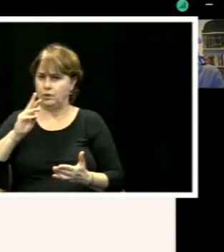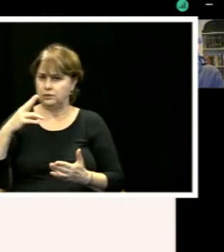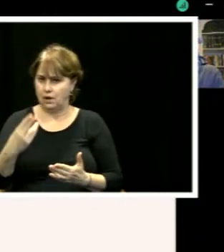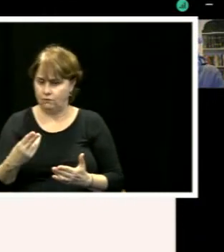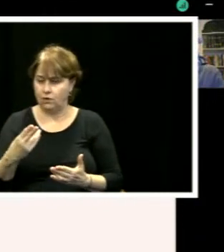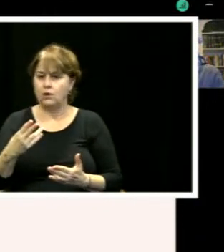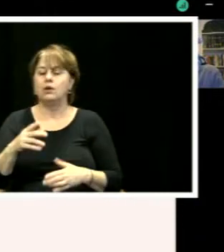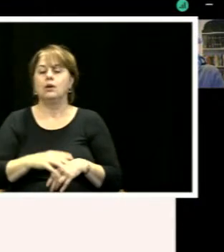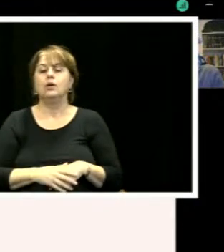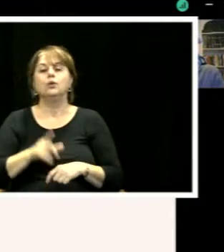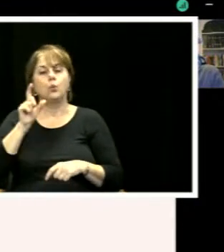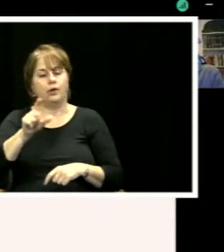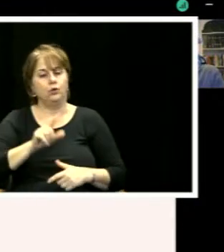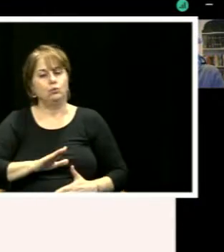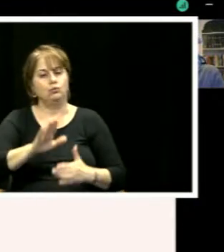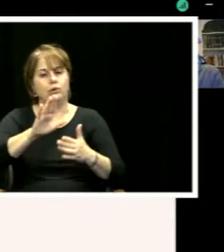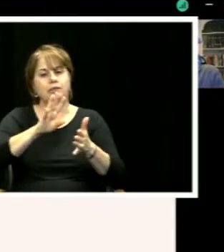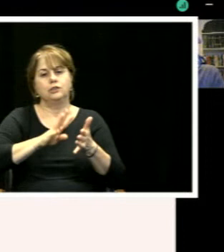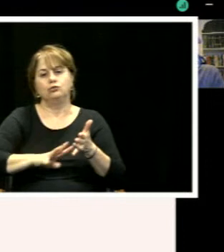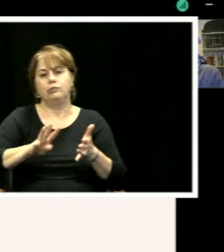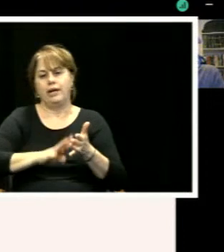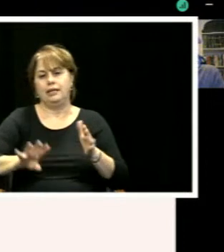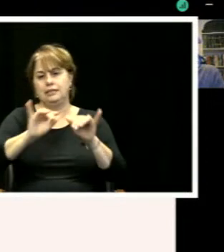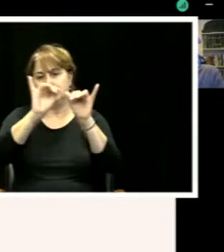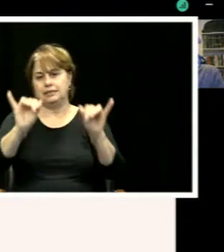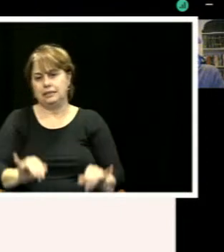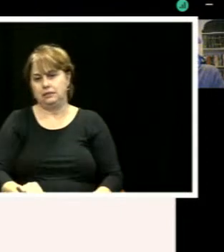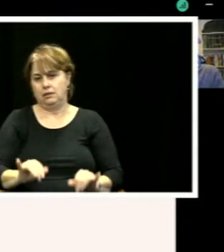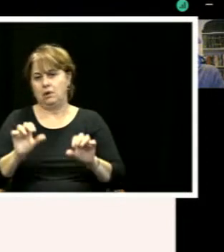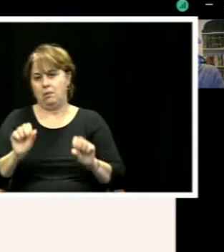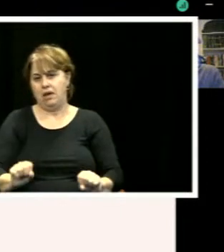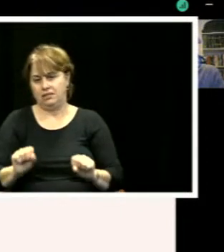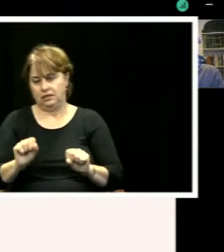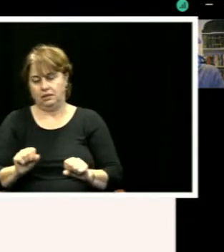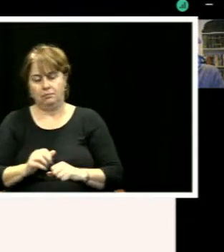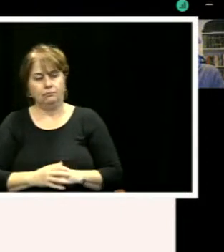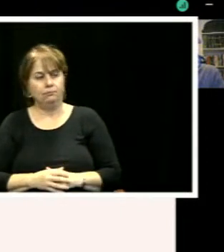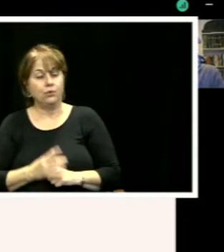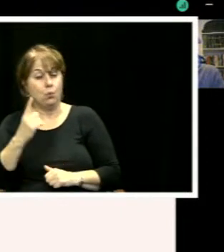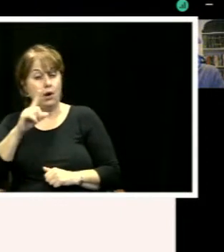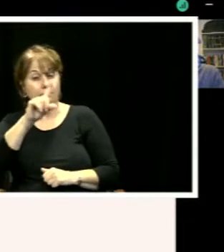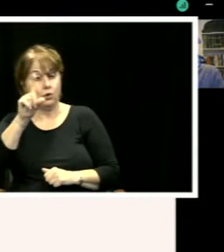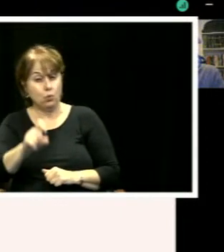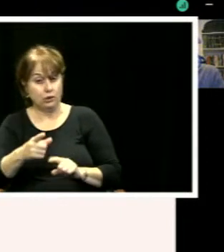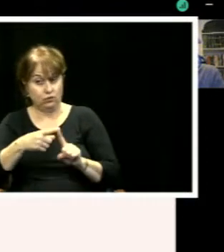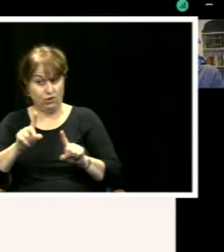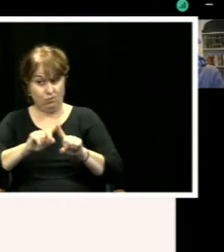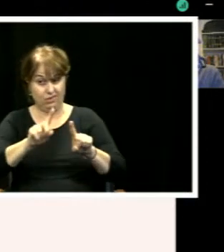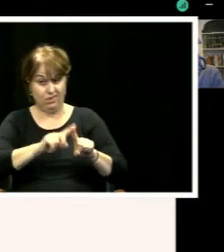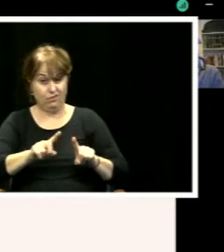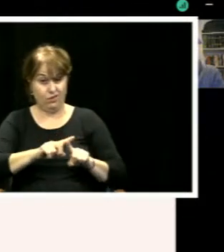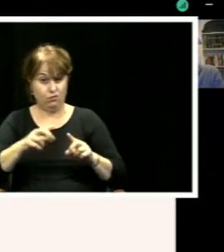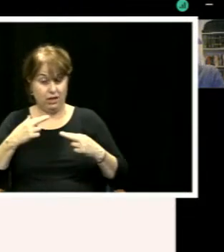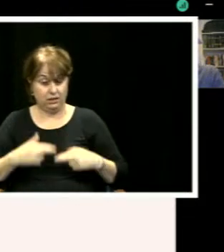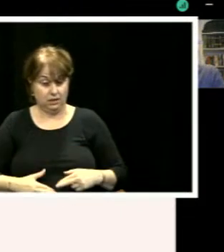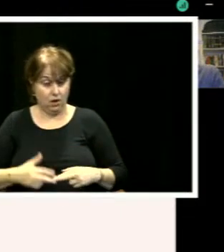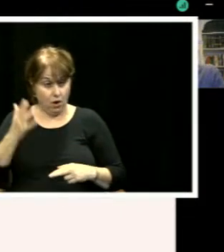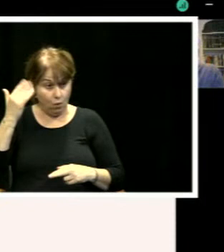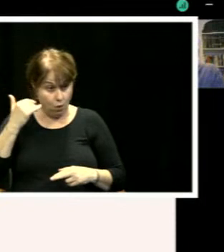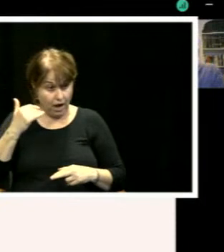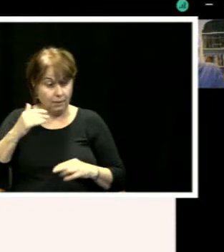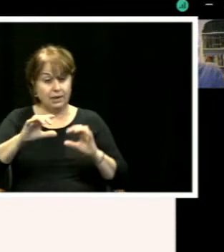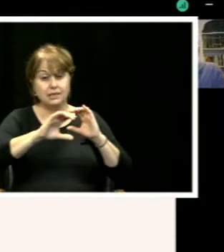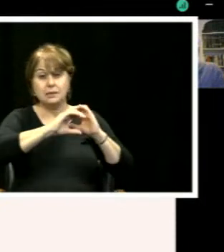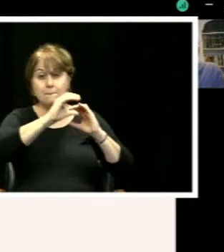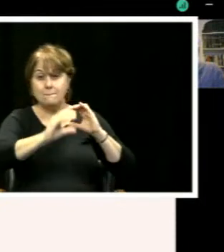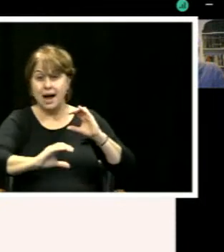the drainage system capacity. One of the questions that we've heard, from various residents is it because the drainage pipes are